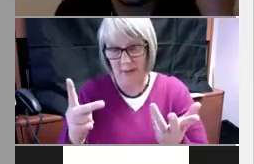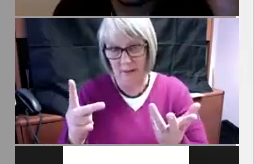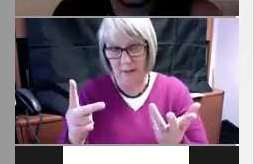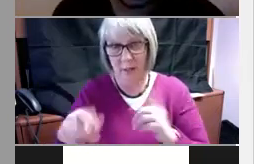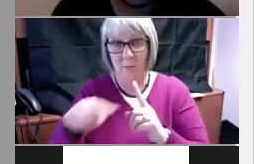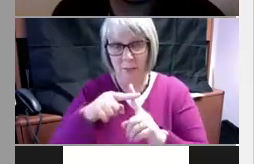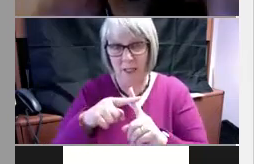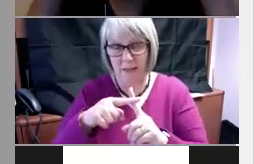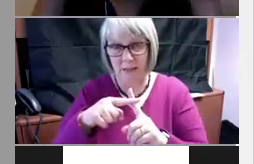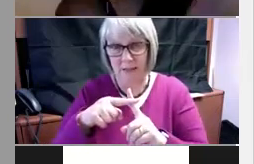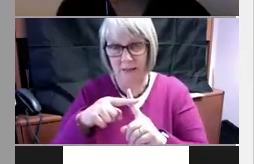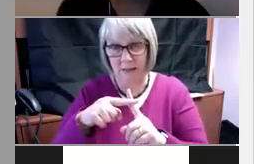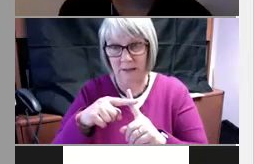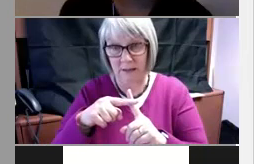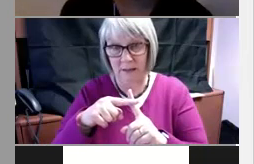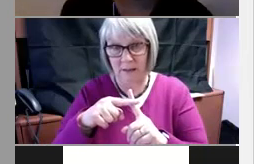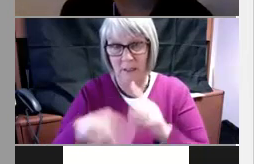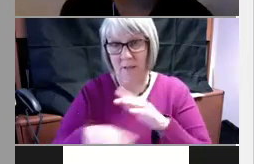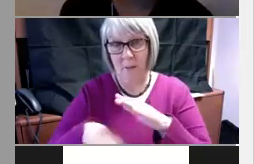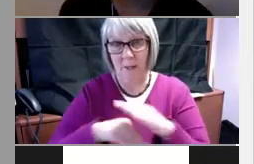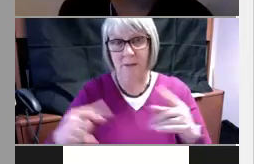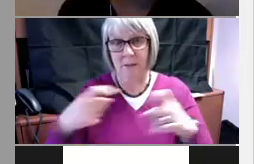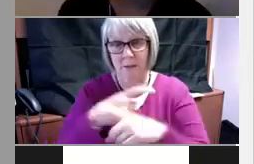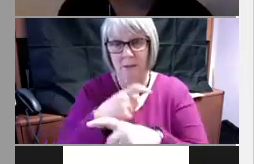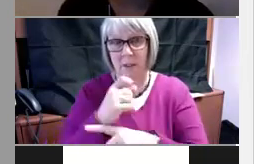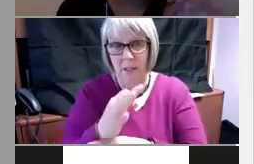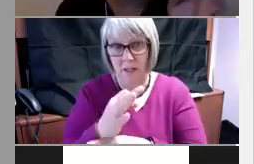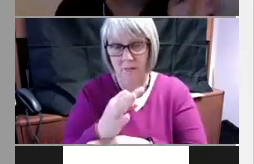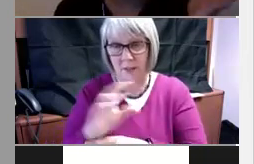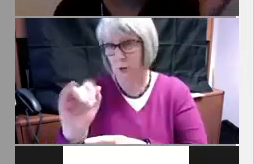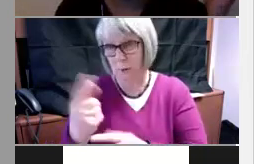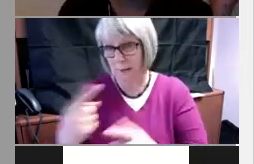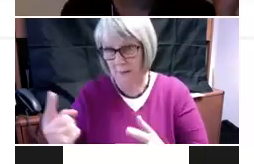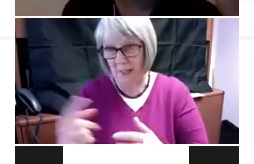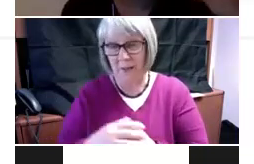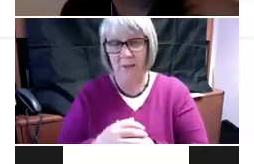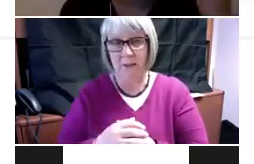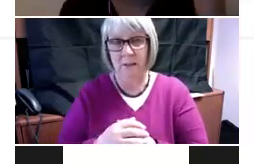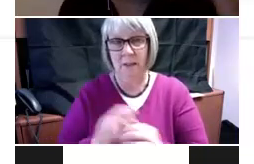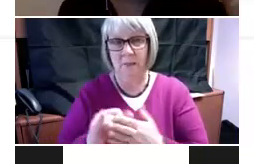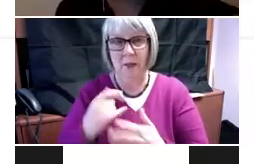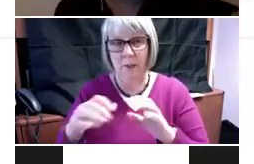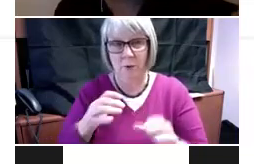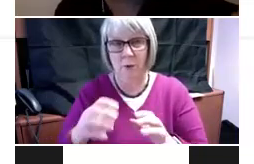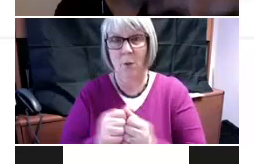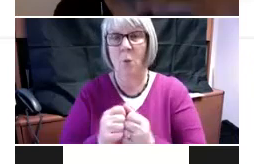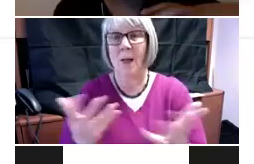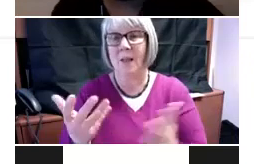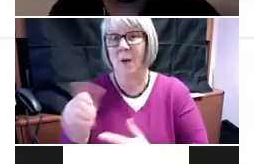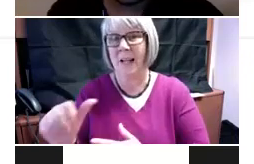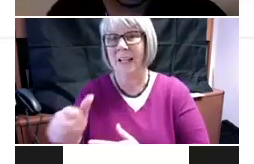of the basic complexity of doing something that we are doing without any